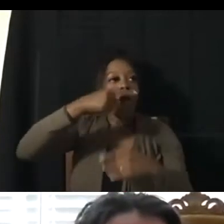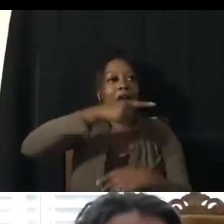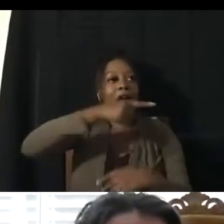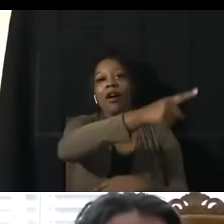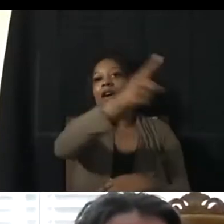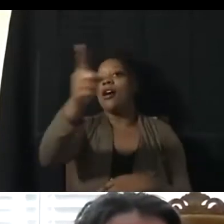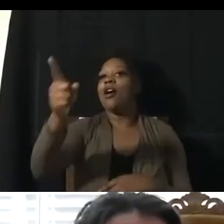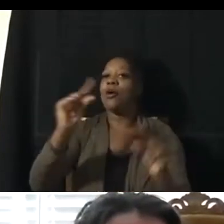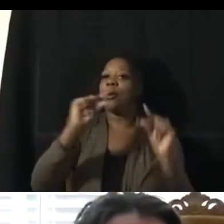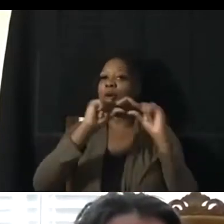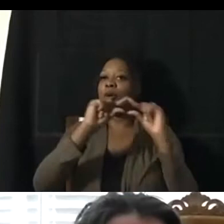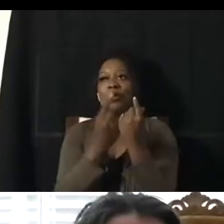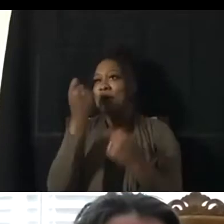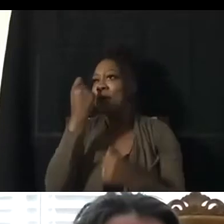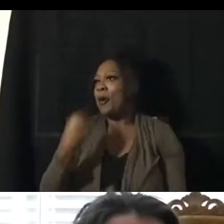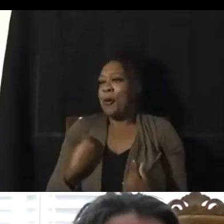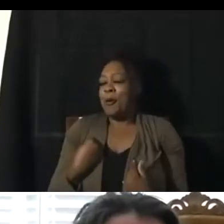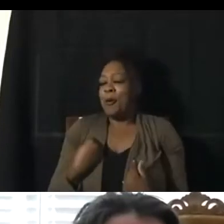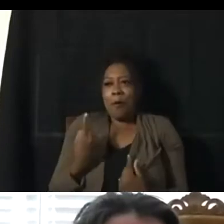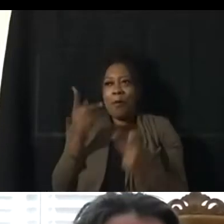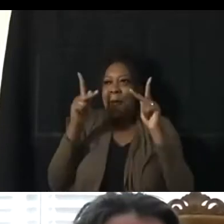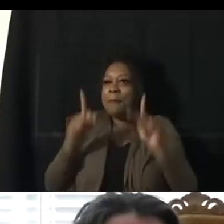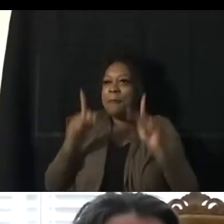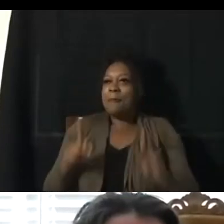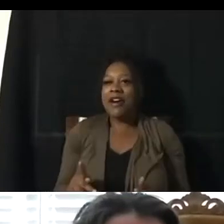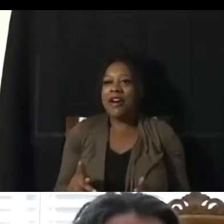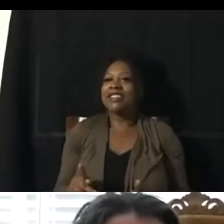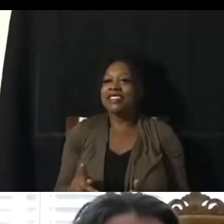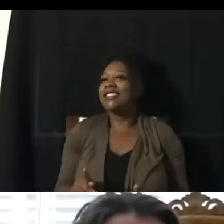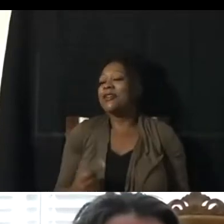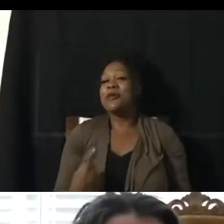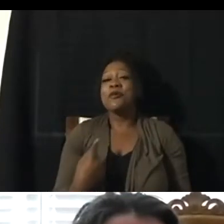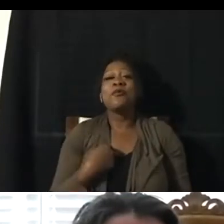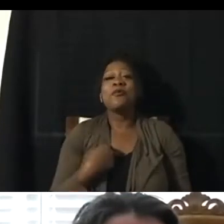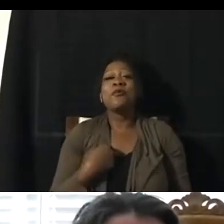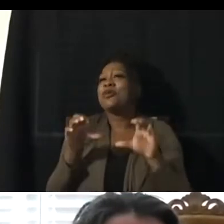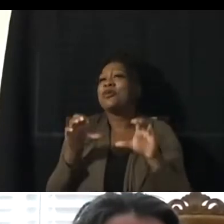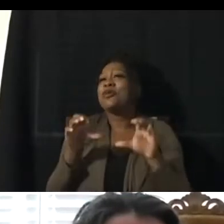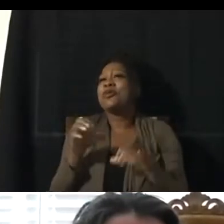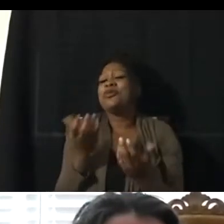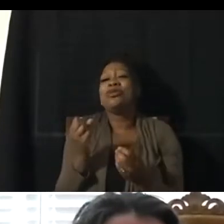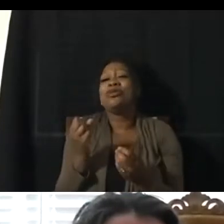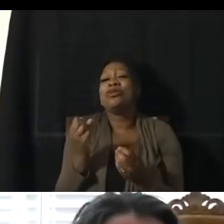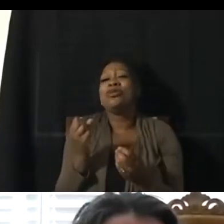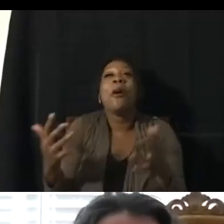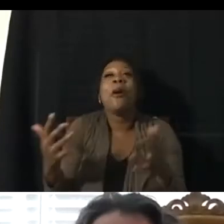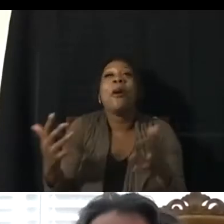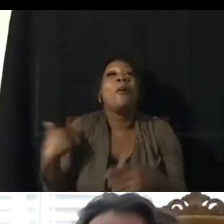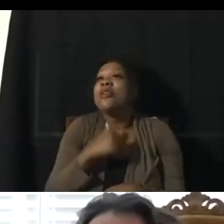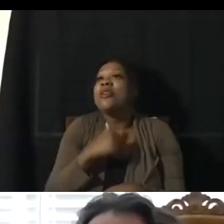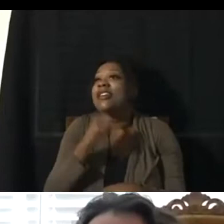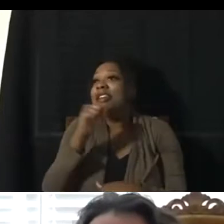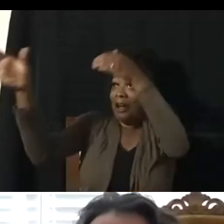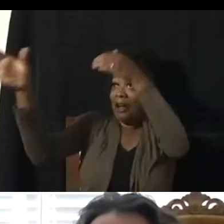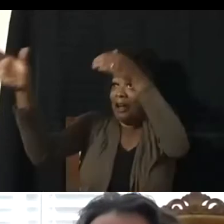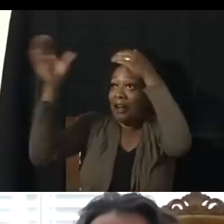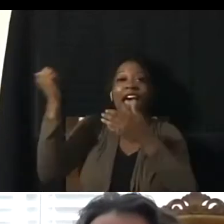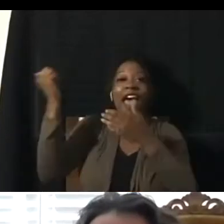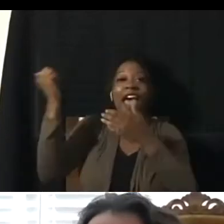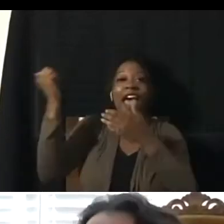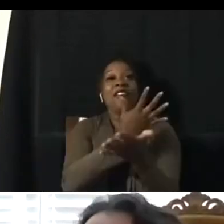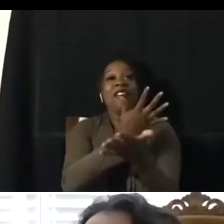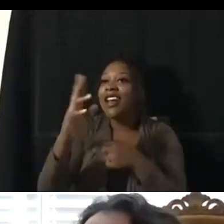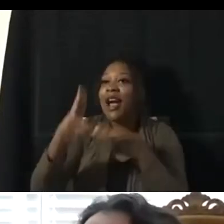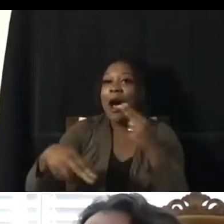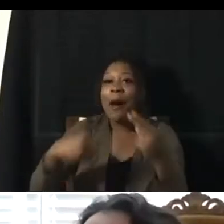only one person, and we only could do so much, and we don't know everything about every single, and that's